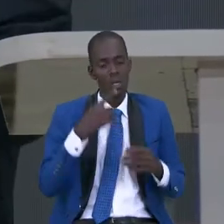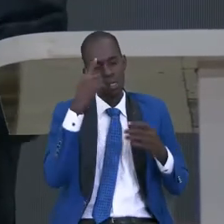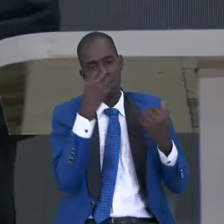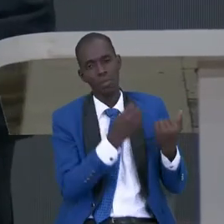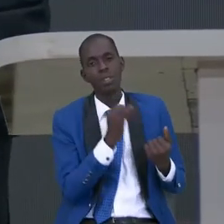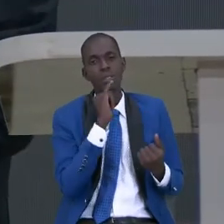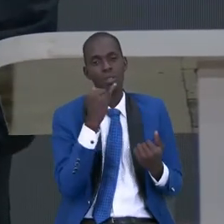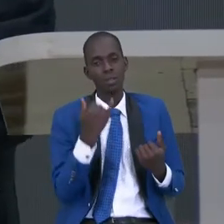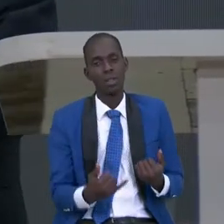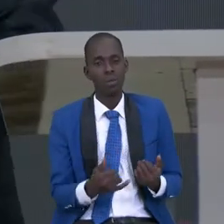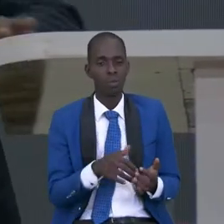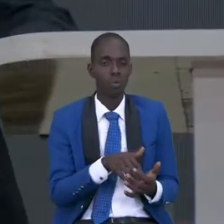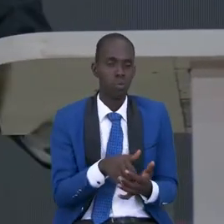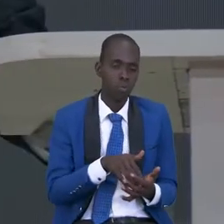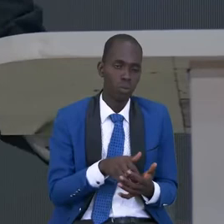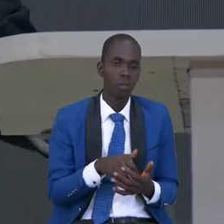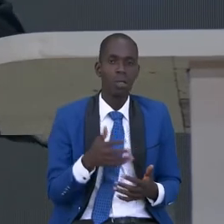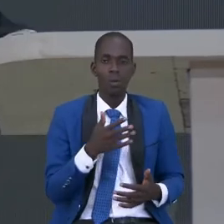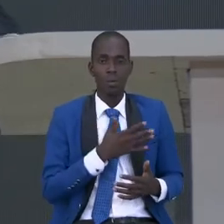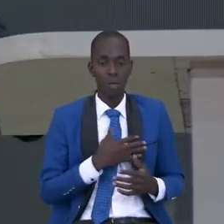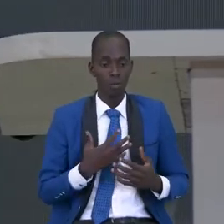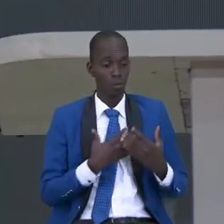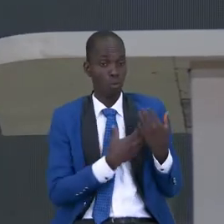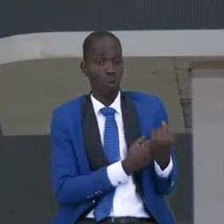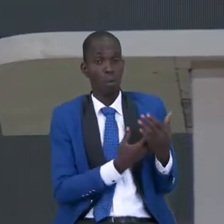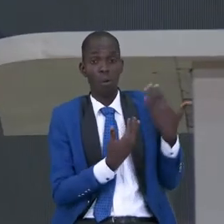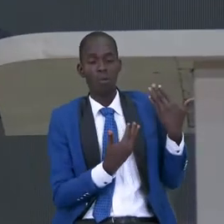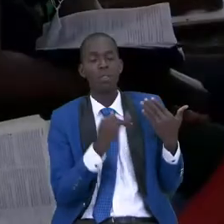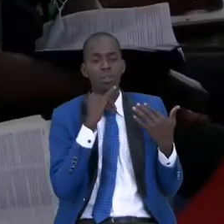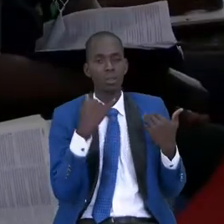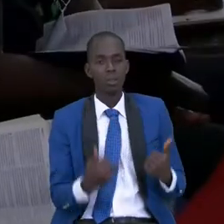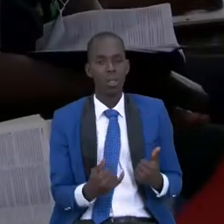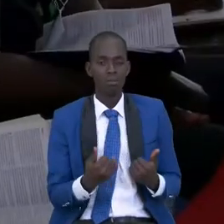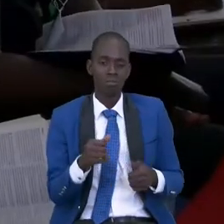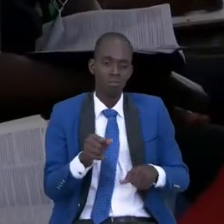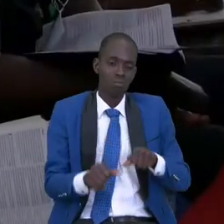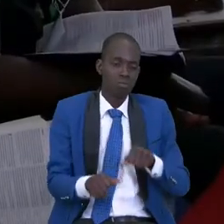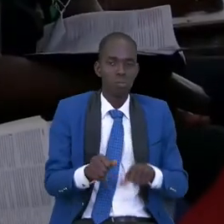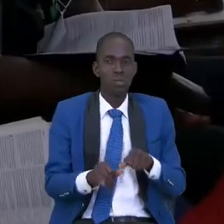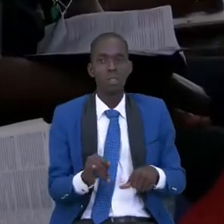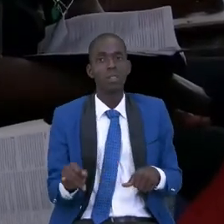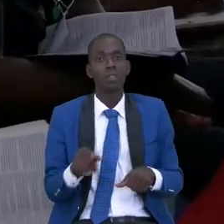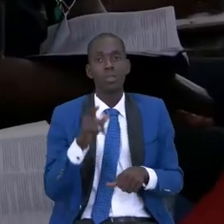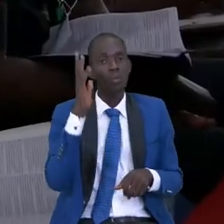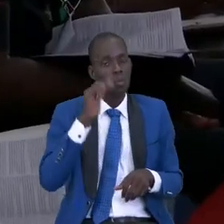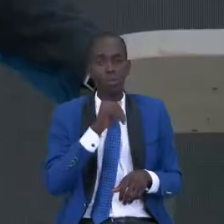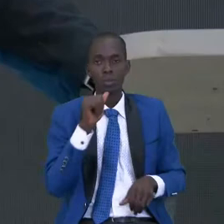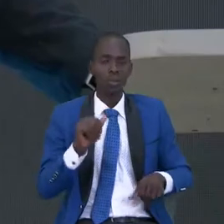my confidence is now shaking, you will not shake. As